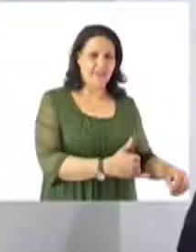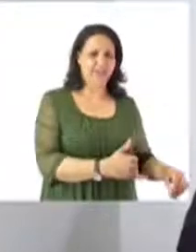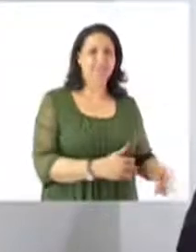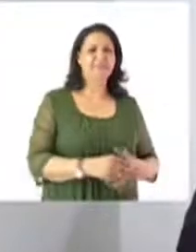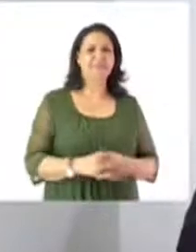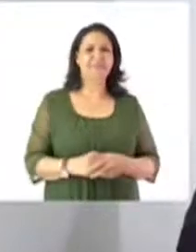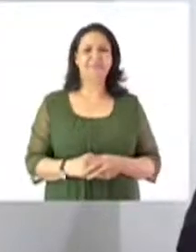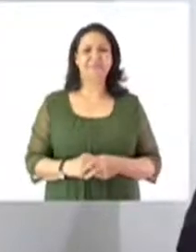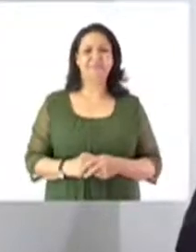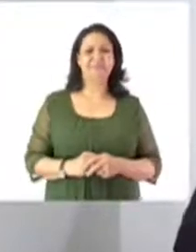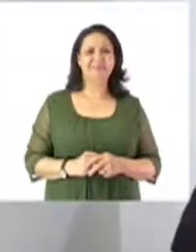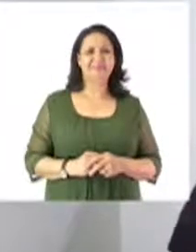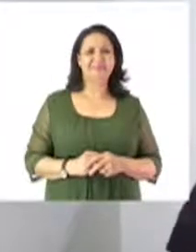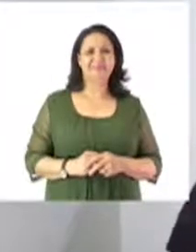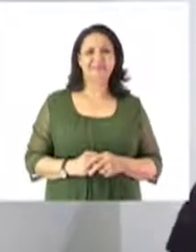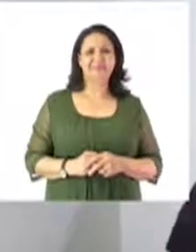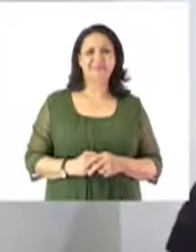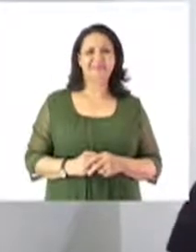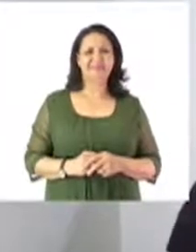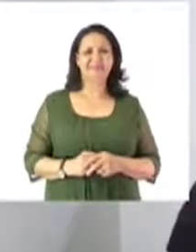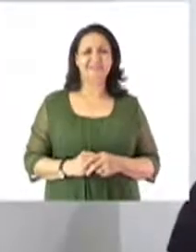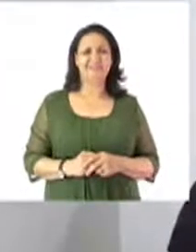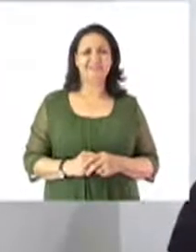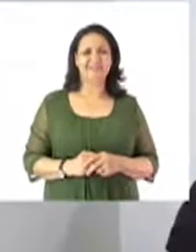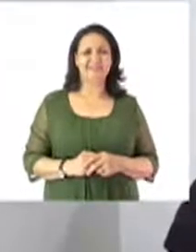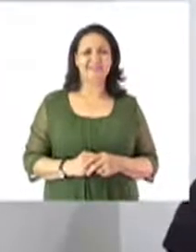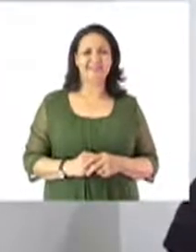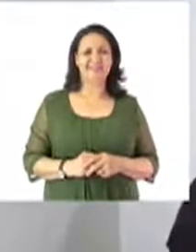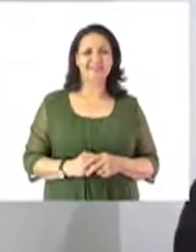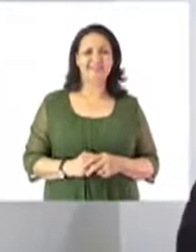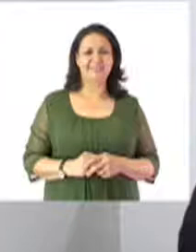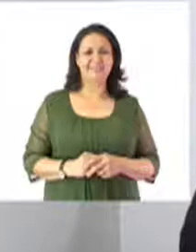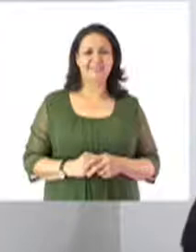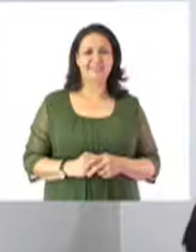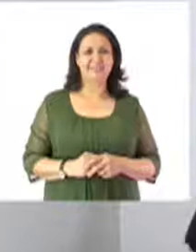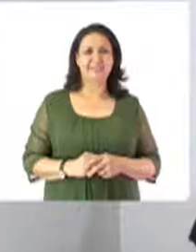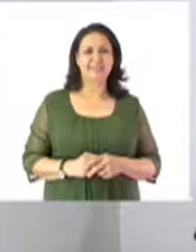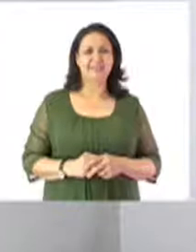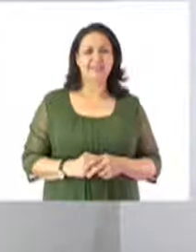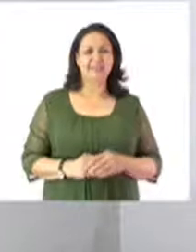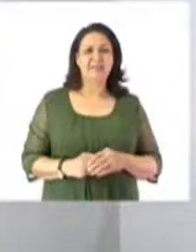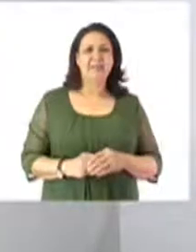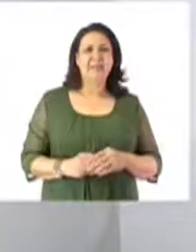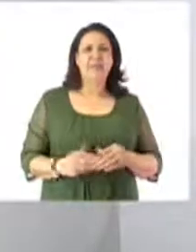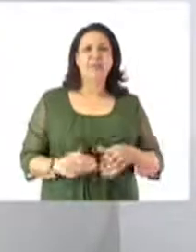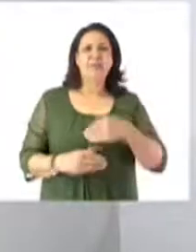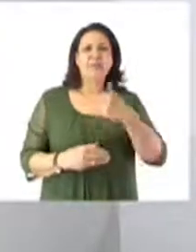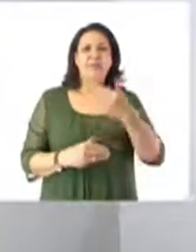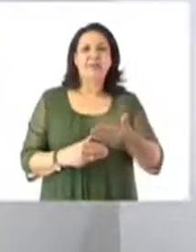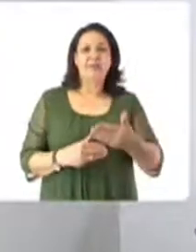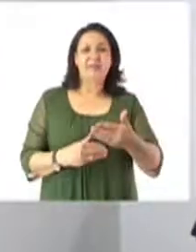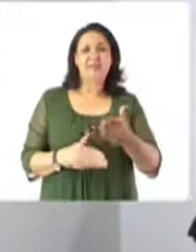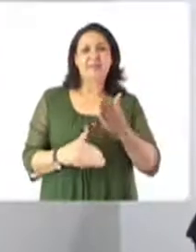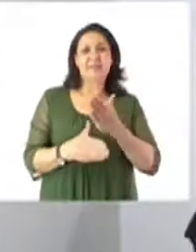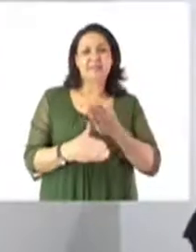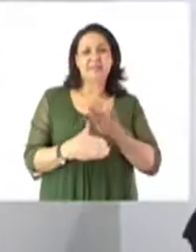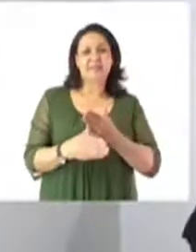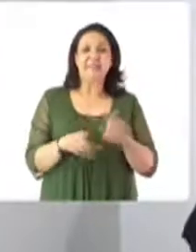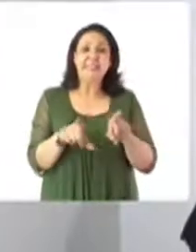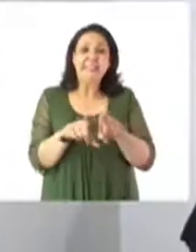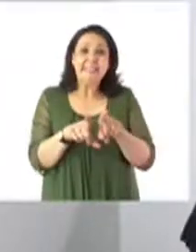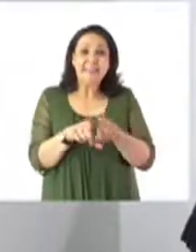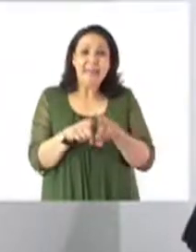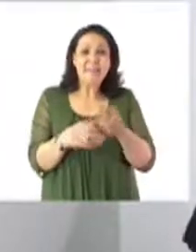that? Yes, I'm sure you have done that. Now can we go over to the next exercise on the same